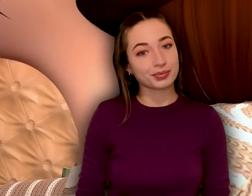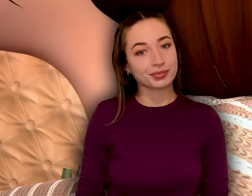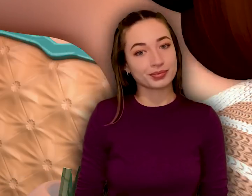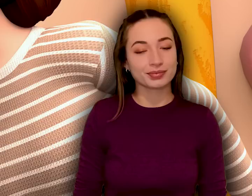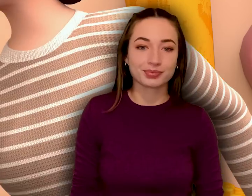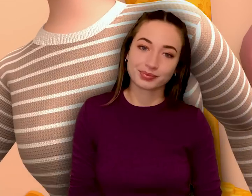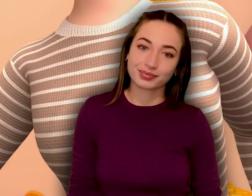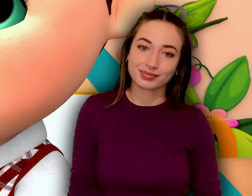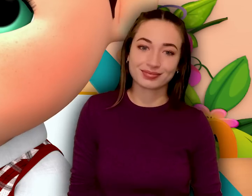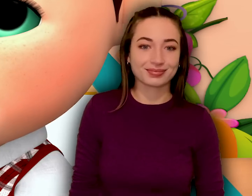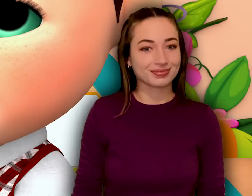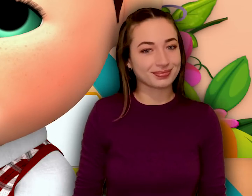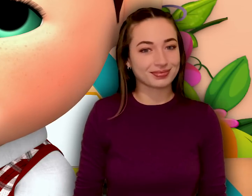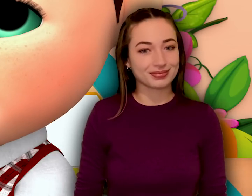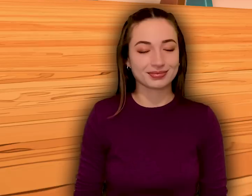n